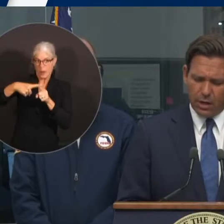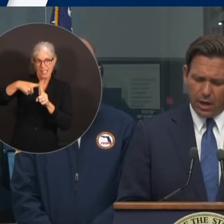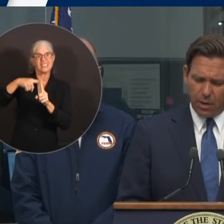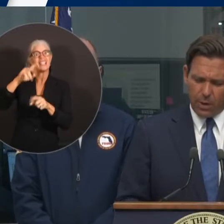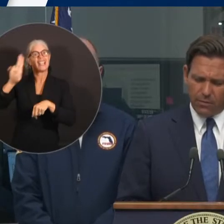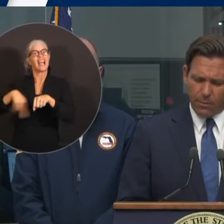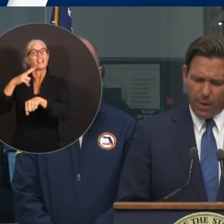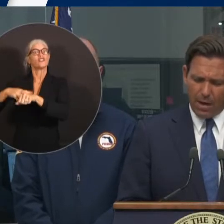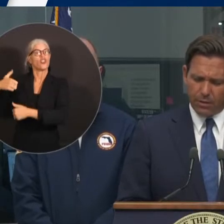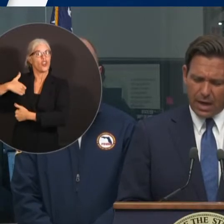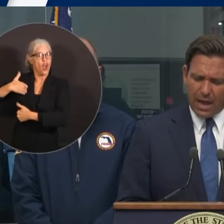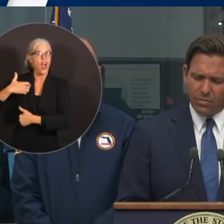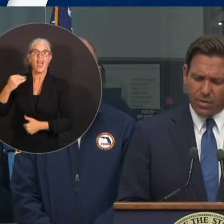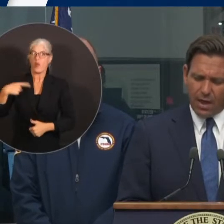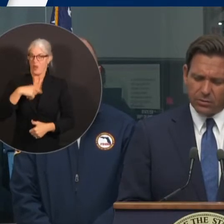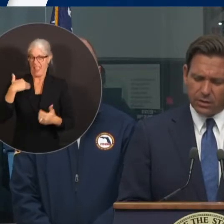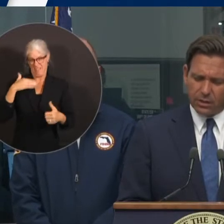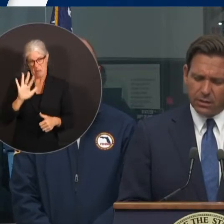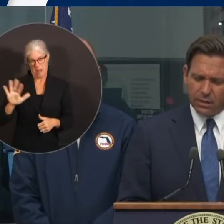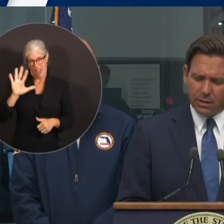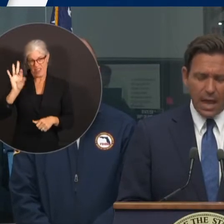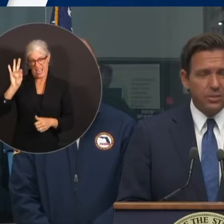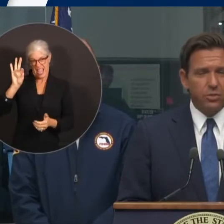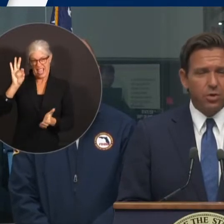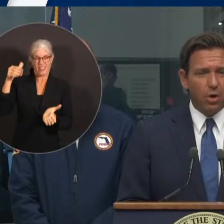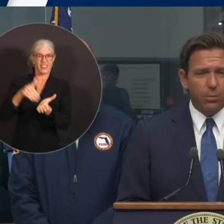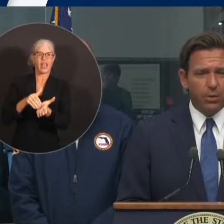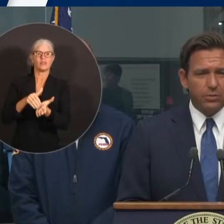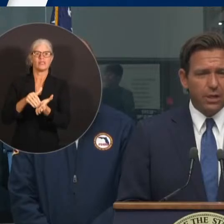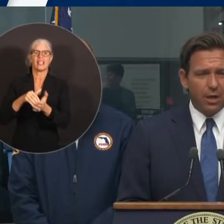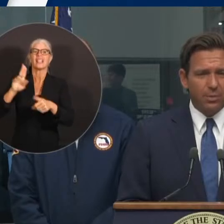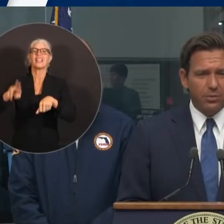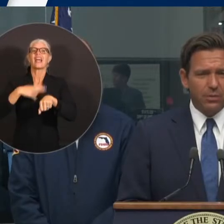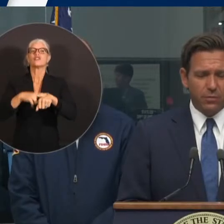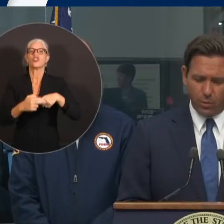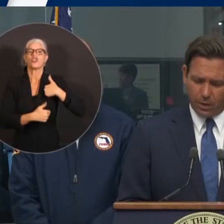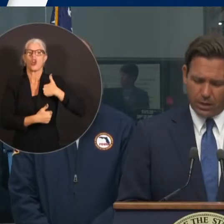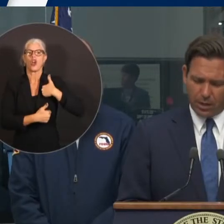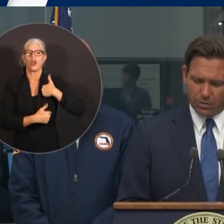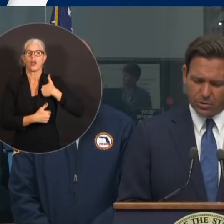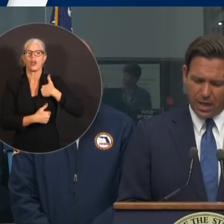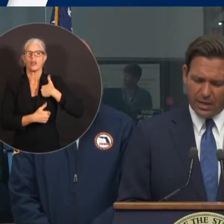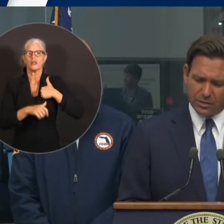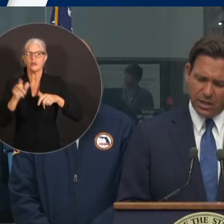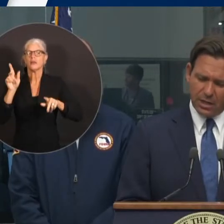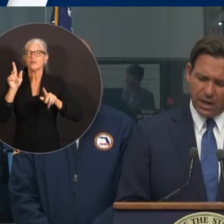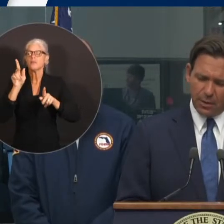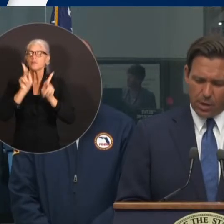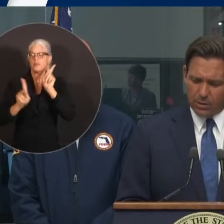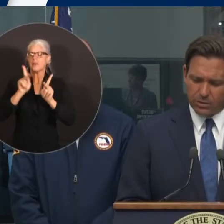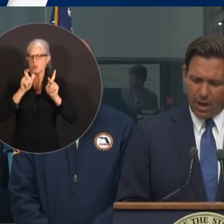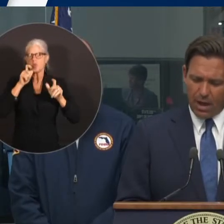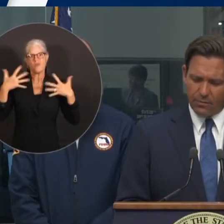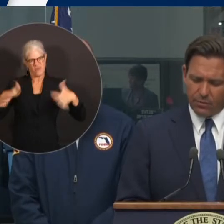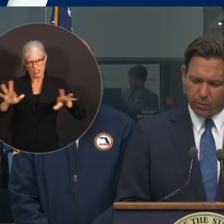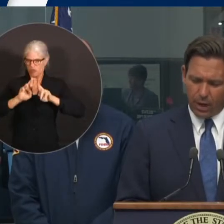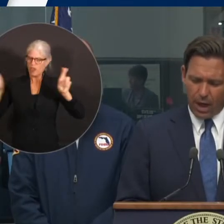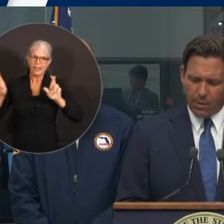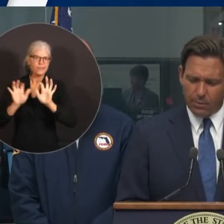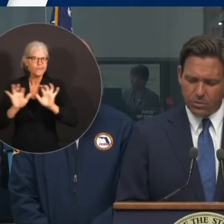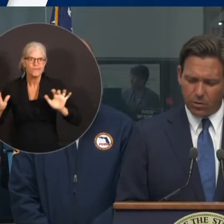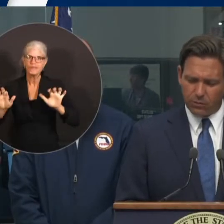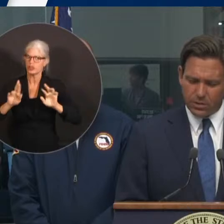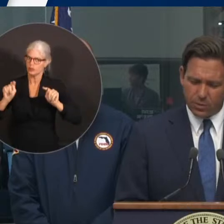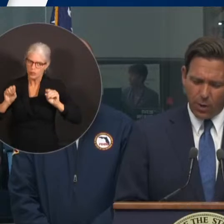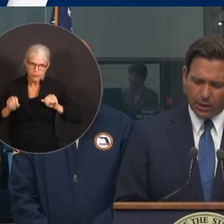Guard. We have about 9,000 National Guard personnel between Florida and other states. We also have Florida